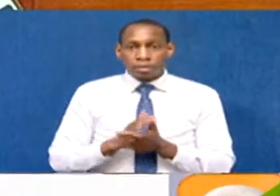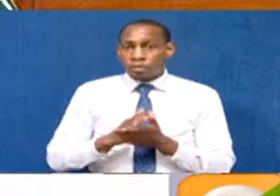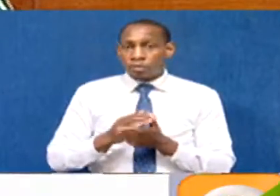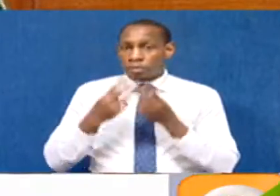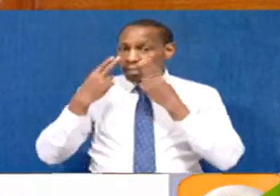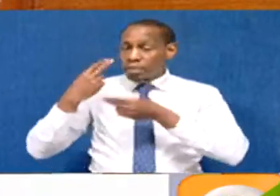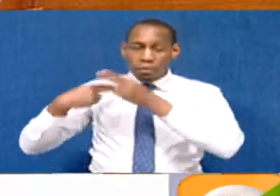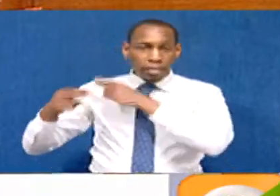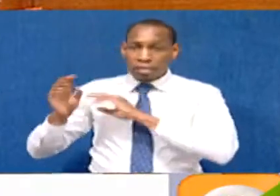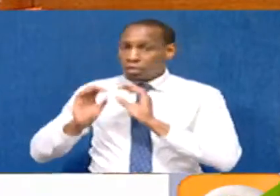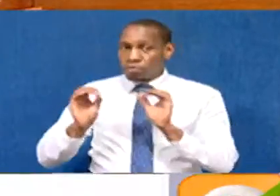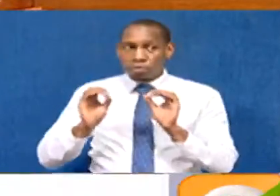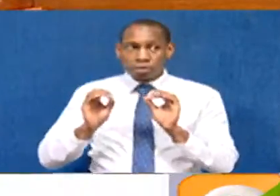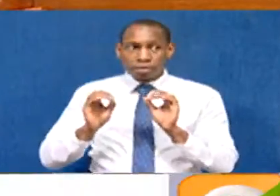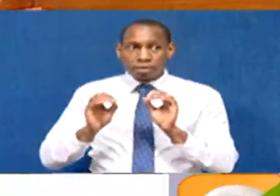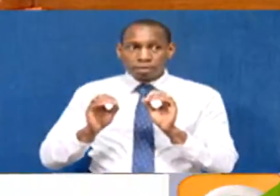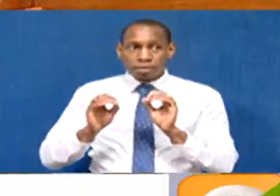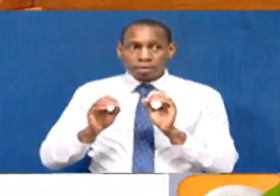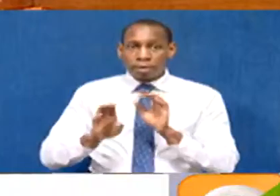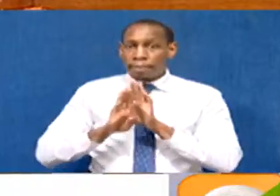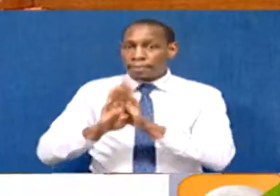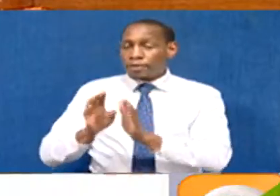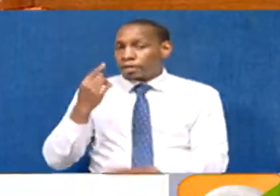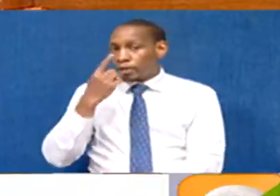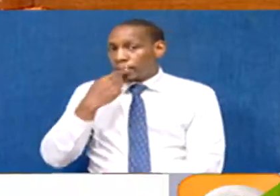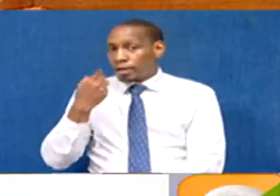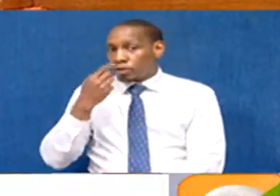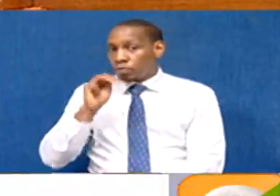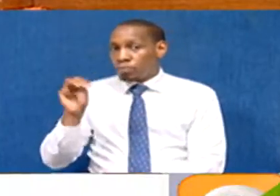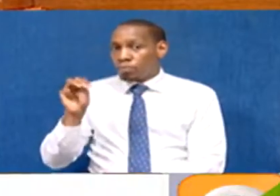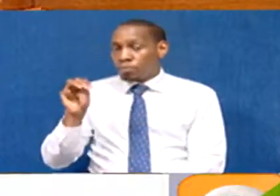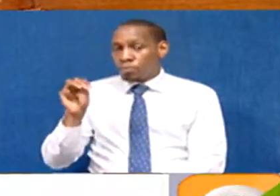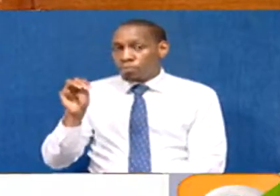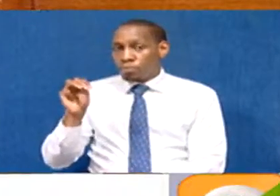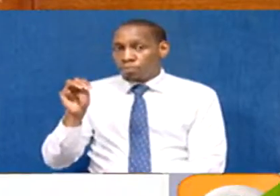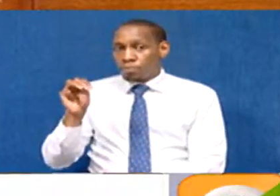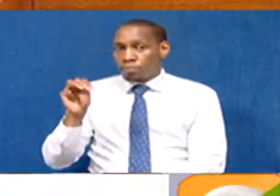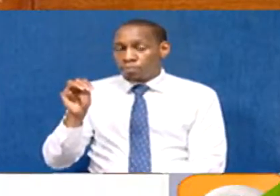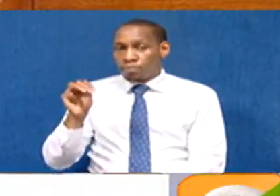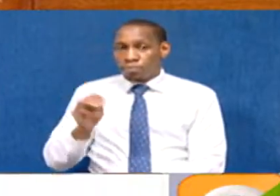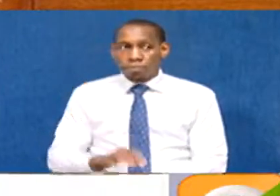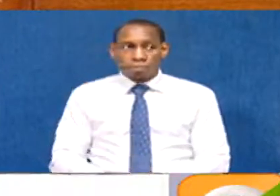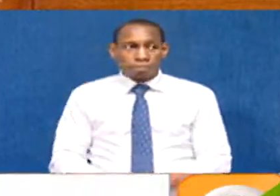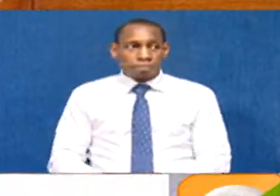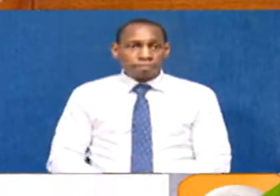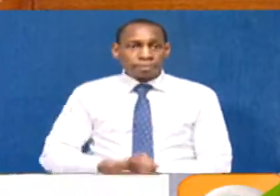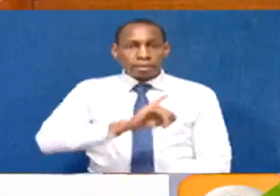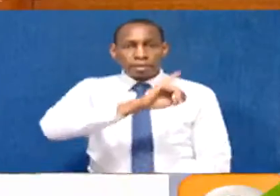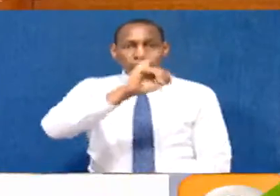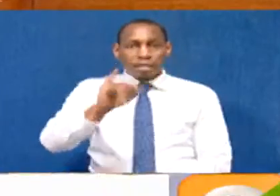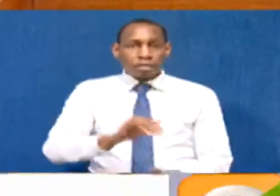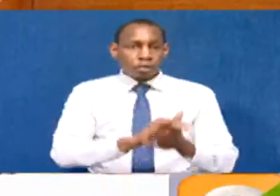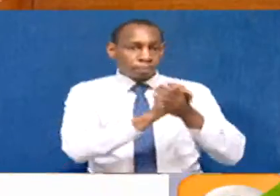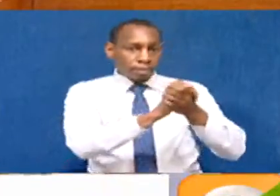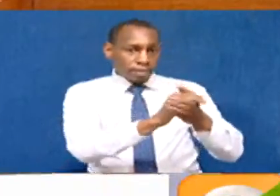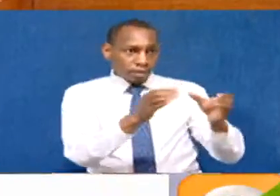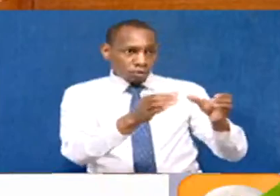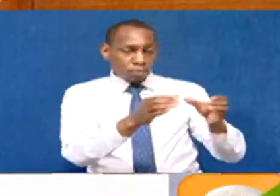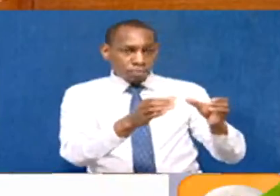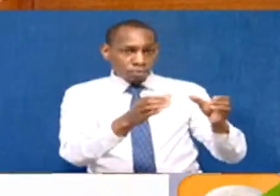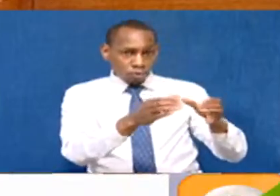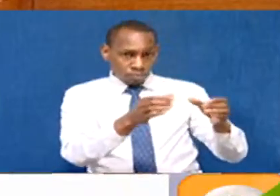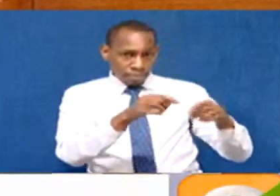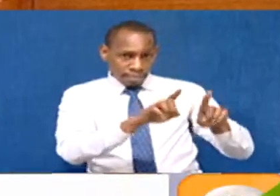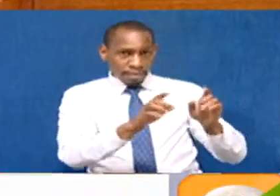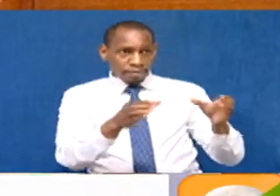Jeff. A president? Betrayal of whom? It is not Jubilee. The Jubilee itself is a party.